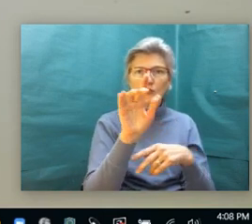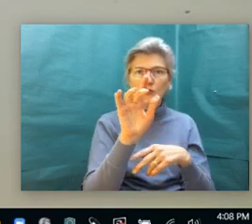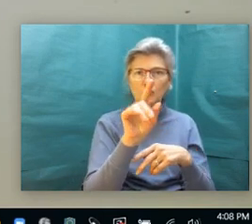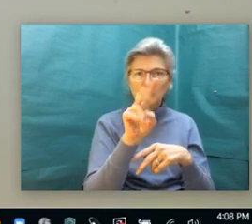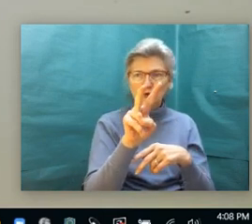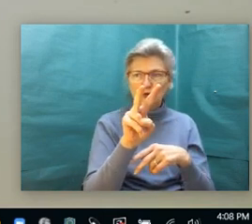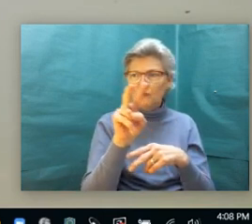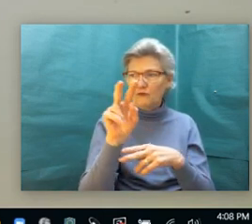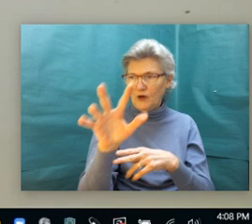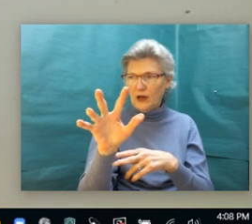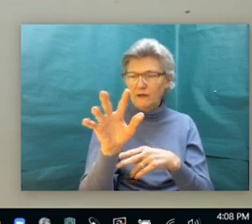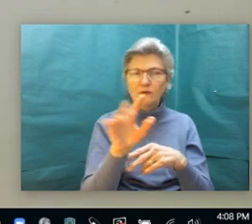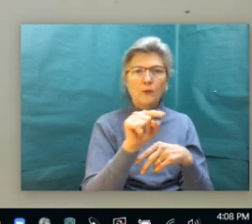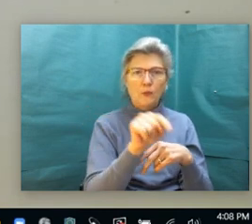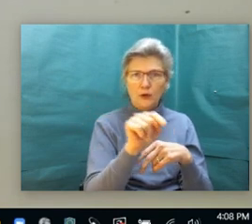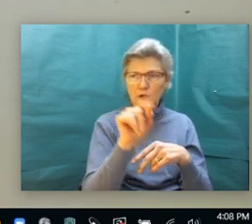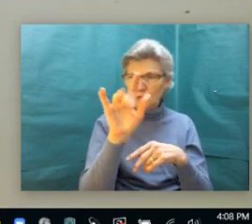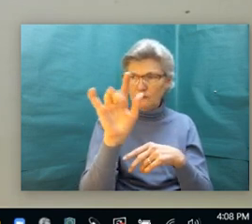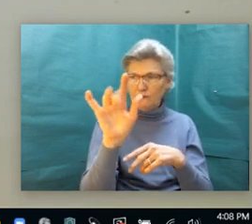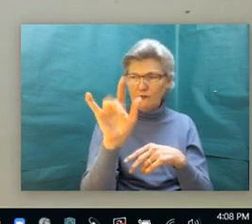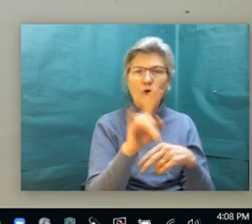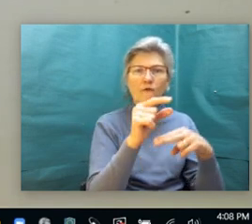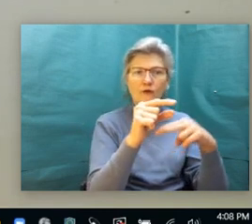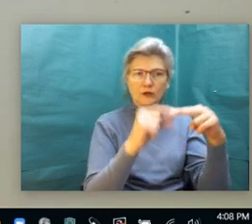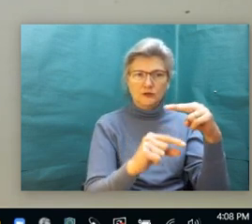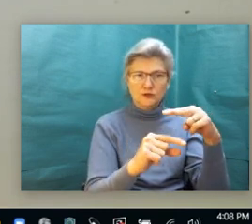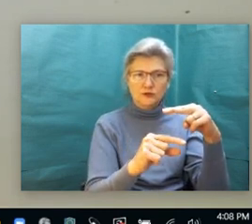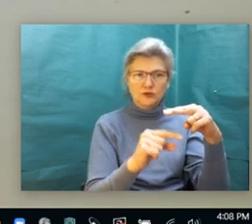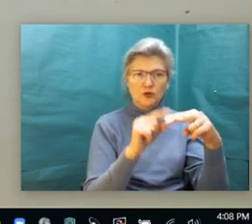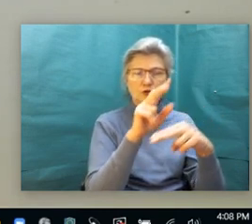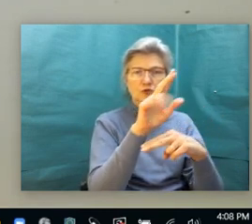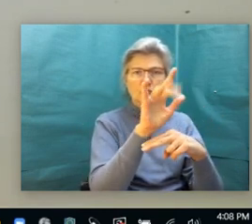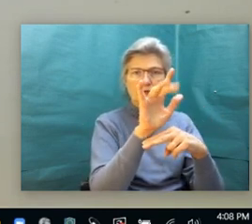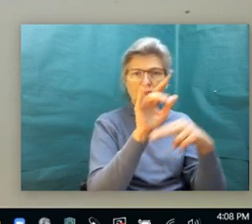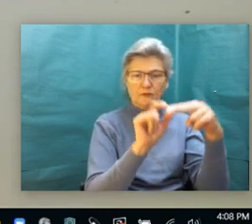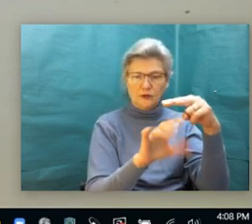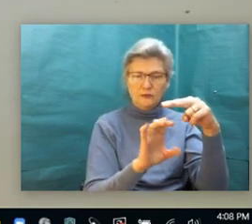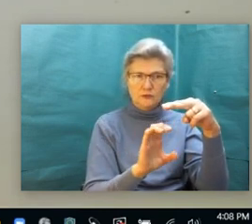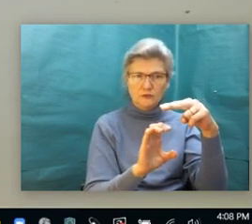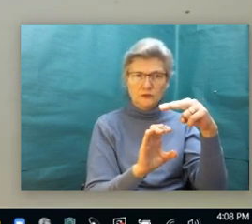Let's think about then if we had 2 quarters.